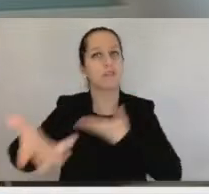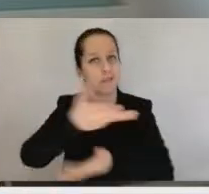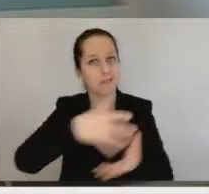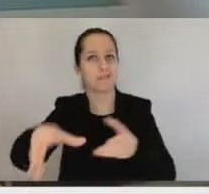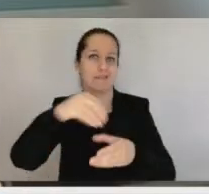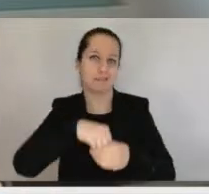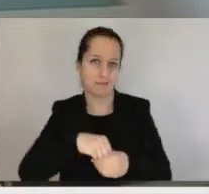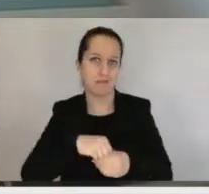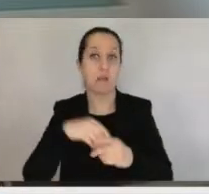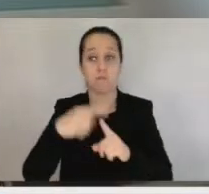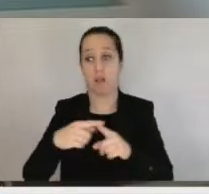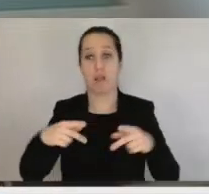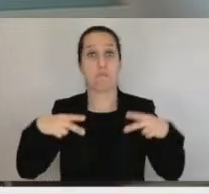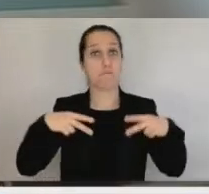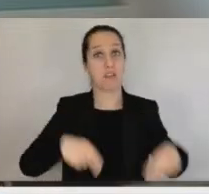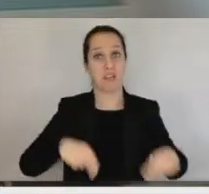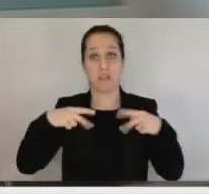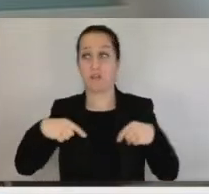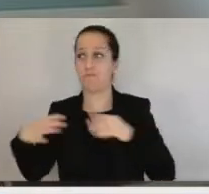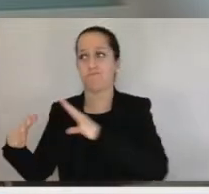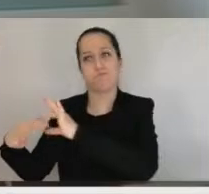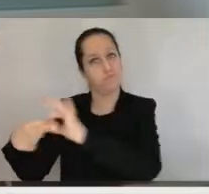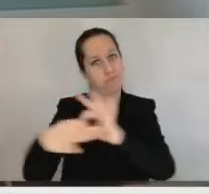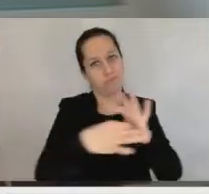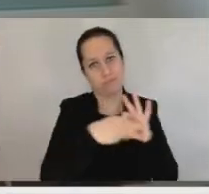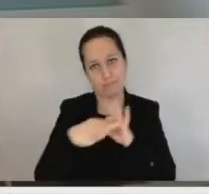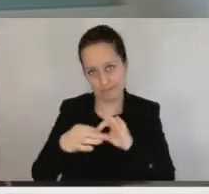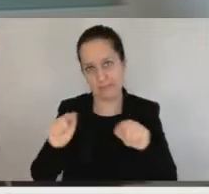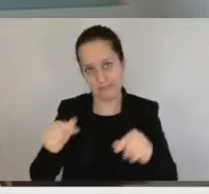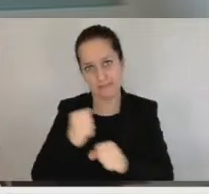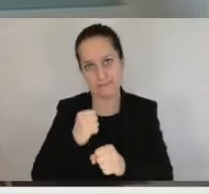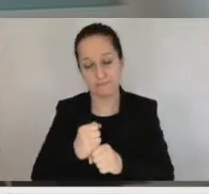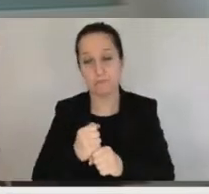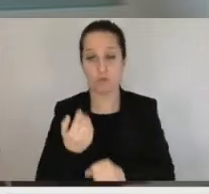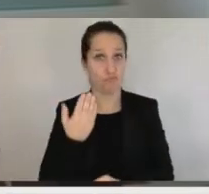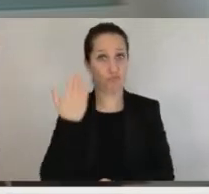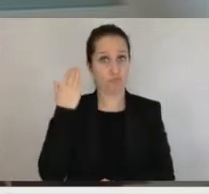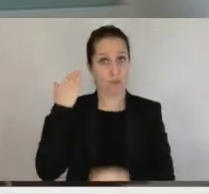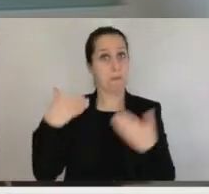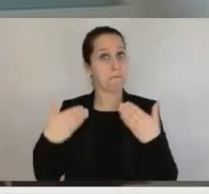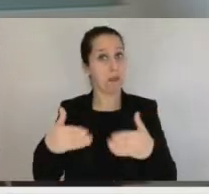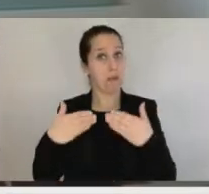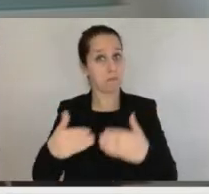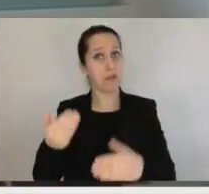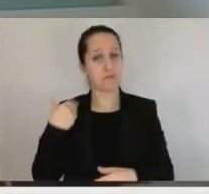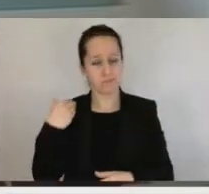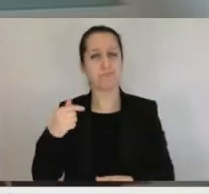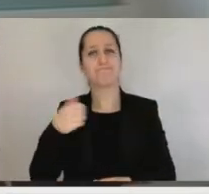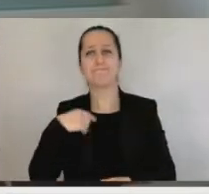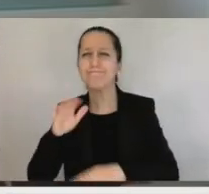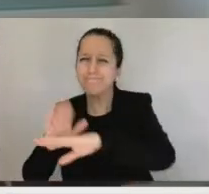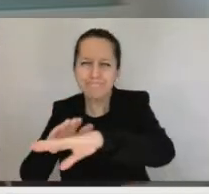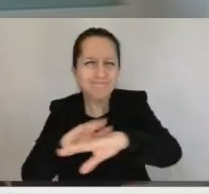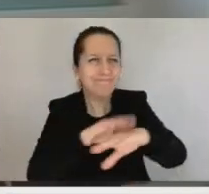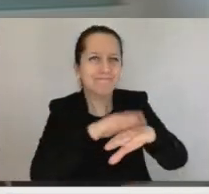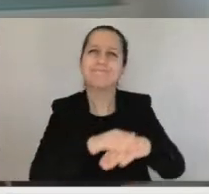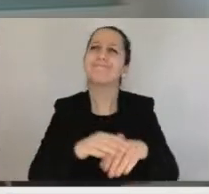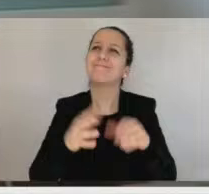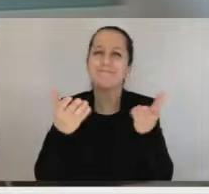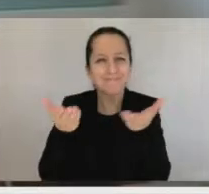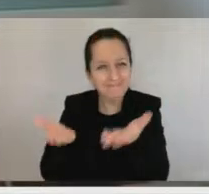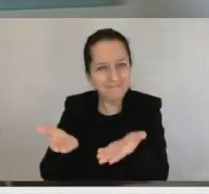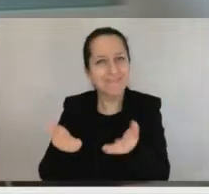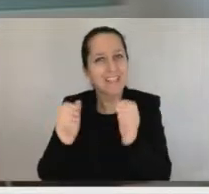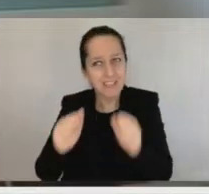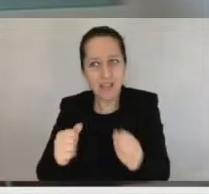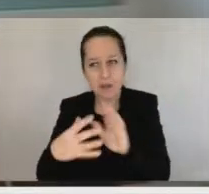hard to interest people in this kind of approach. So I'm only too pleased if it's something you're going